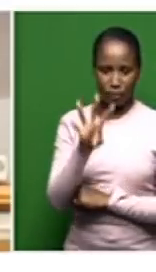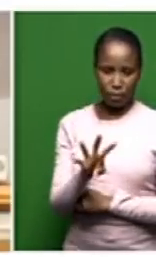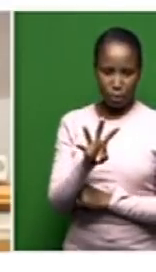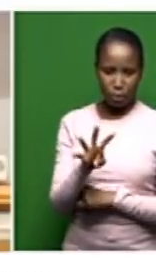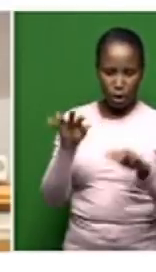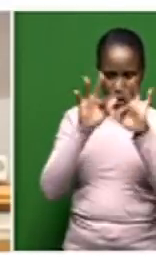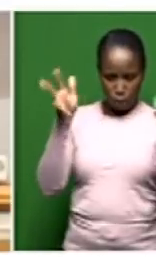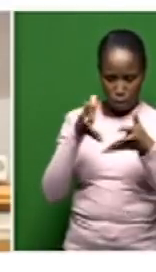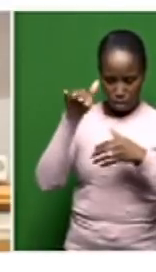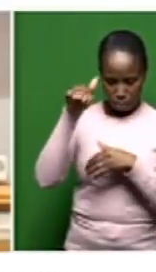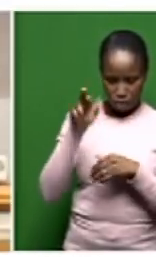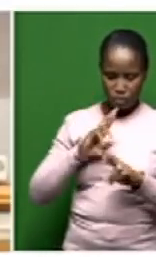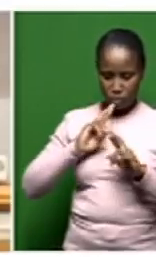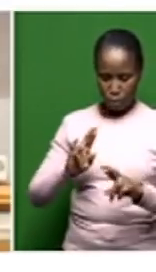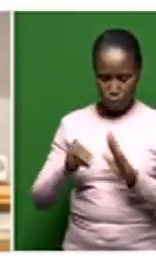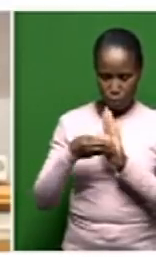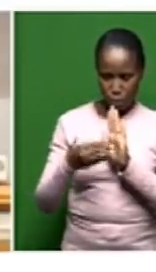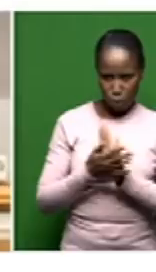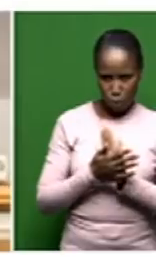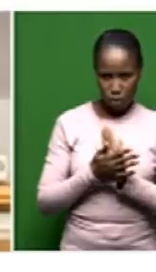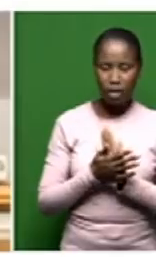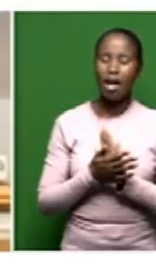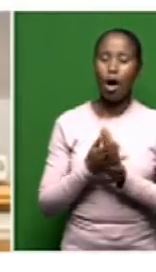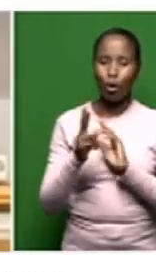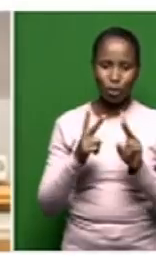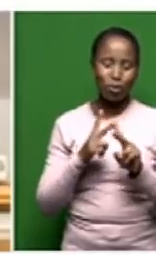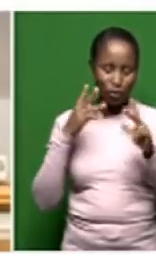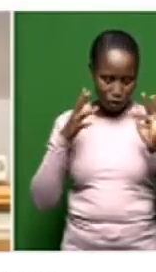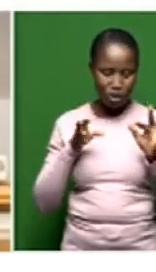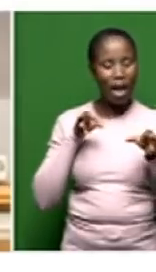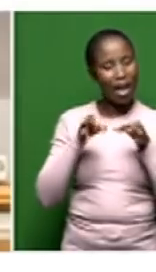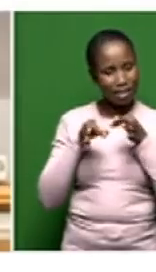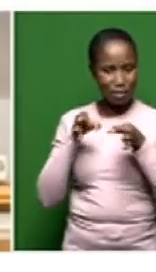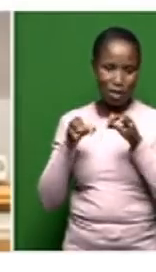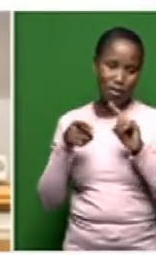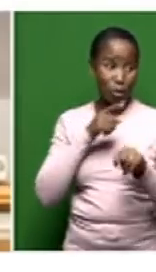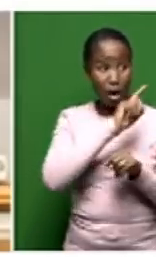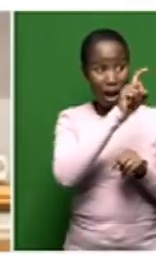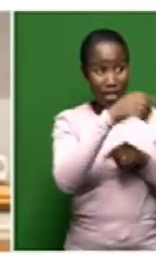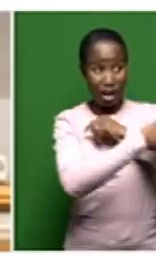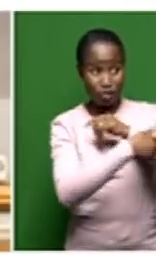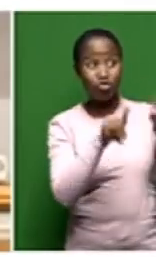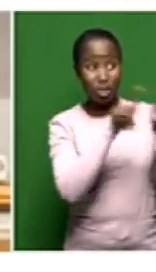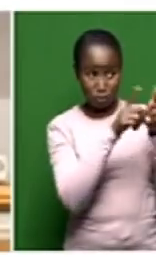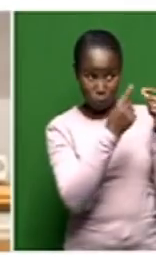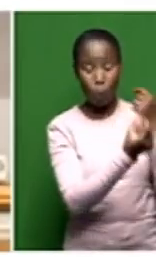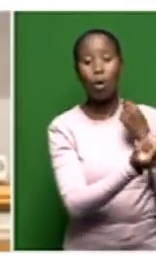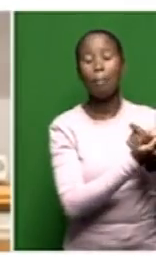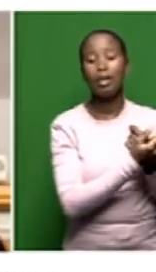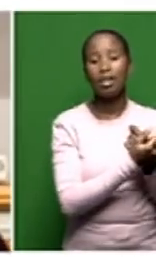World Bank report also explained in many other countries where there's been a case. So loyalty